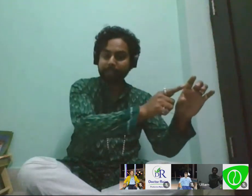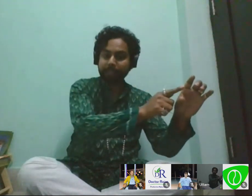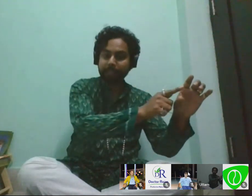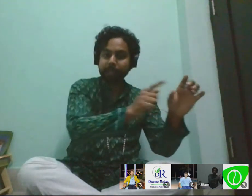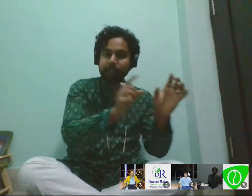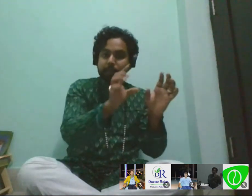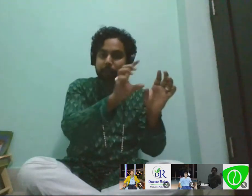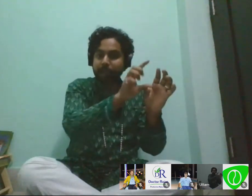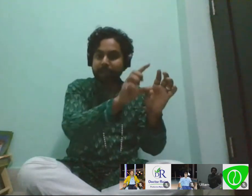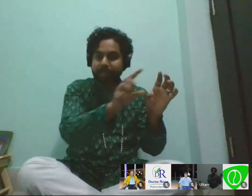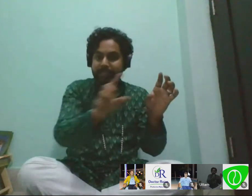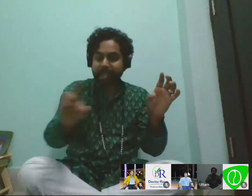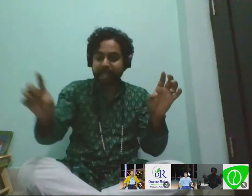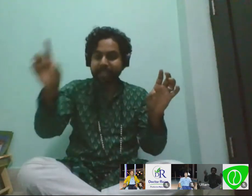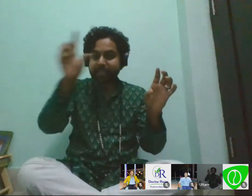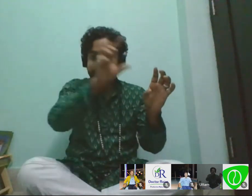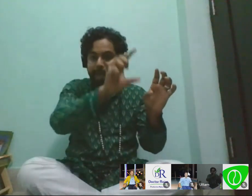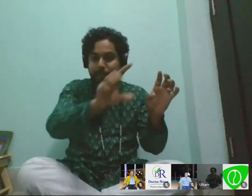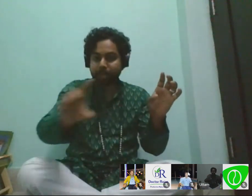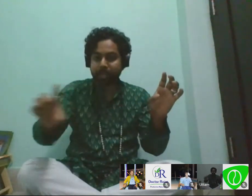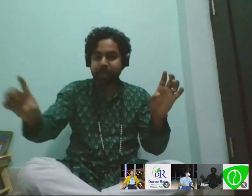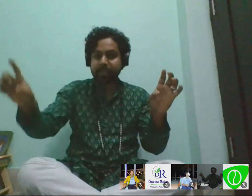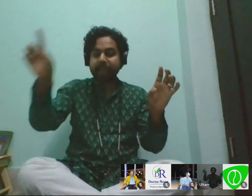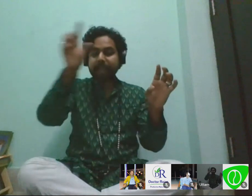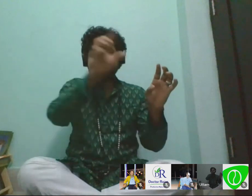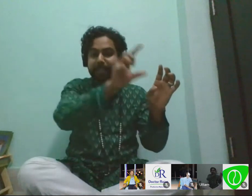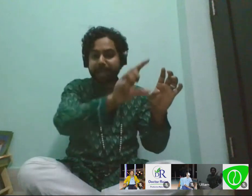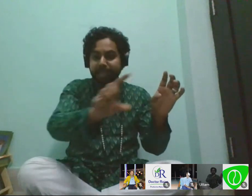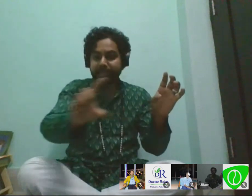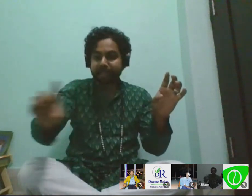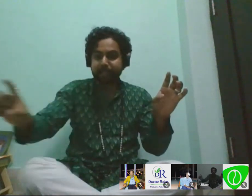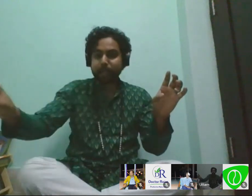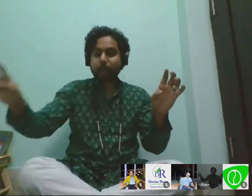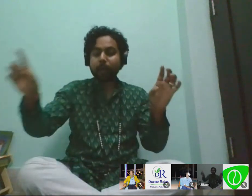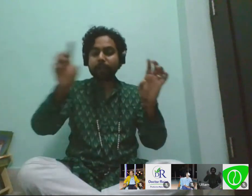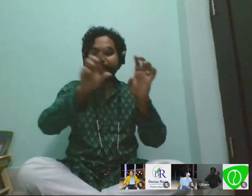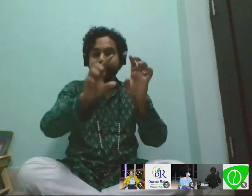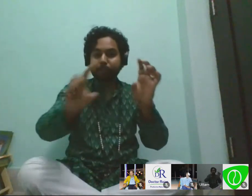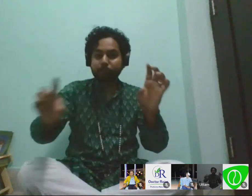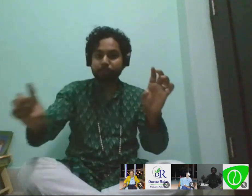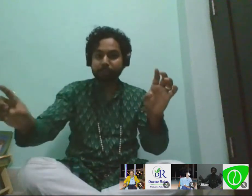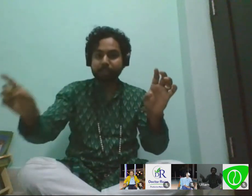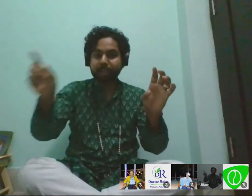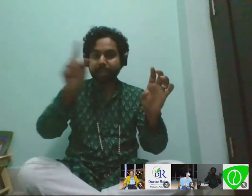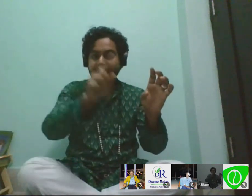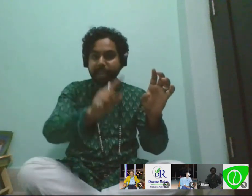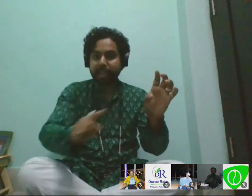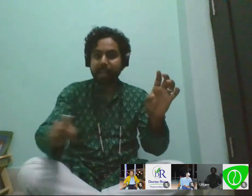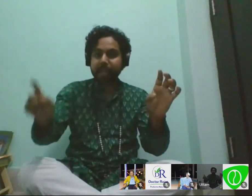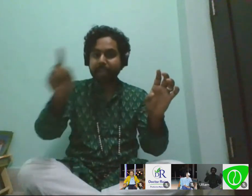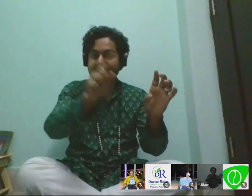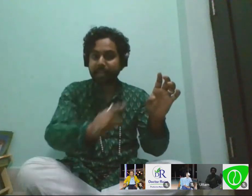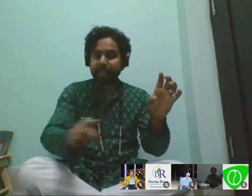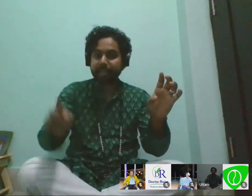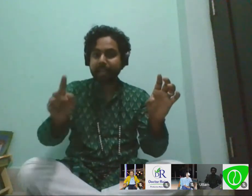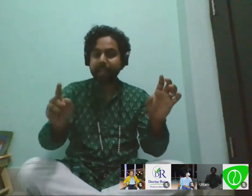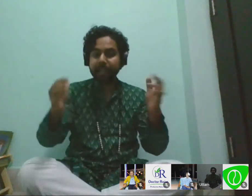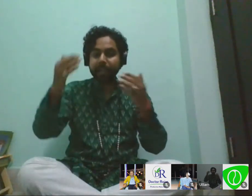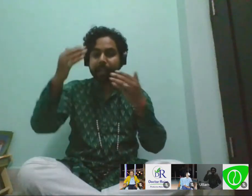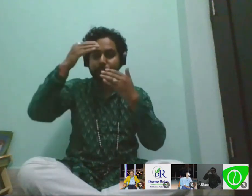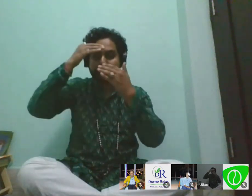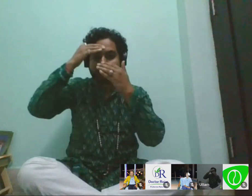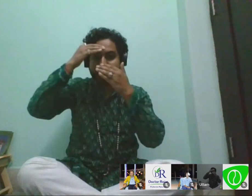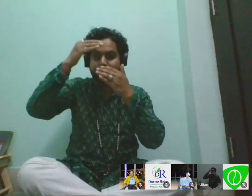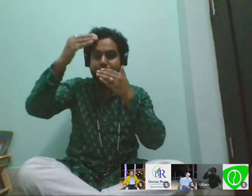the beginning. So by seeing these memories, these thoughts, these emotions again and again and